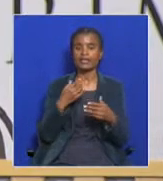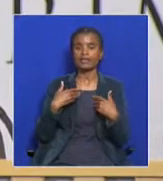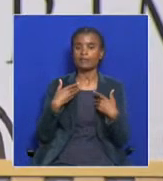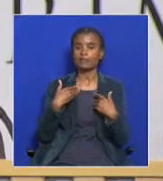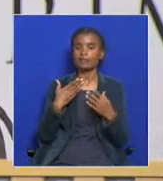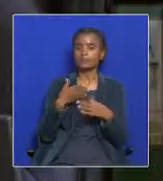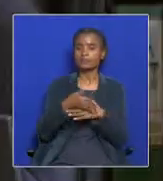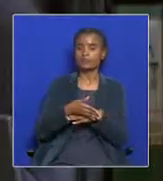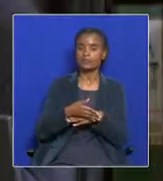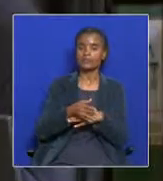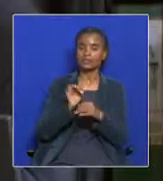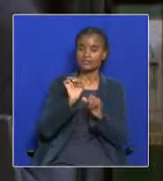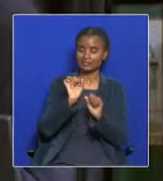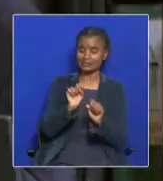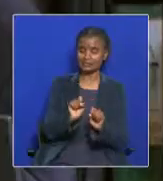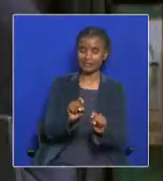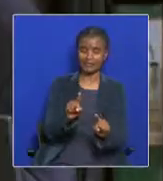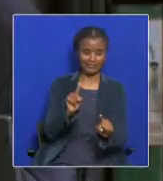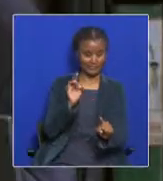own.